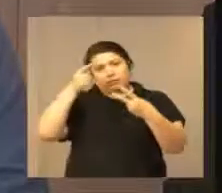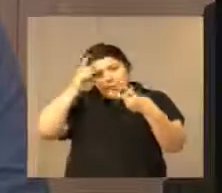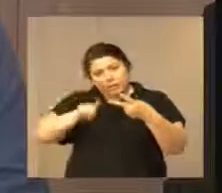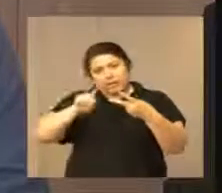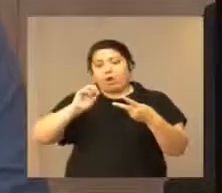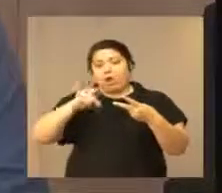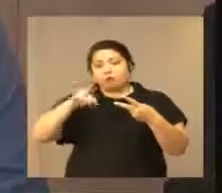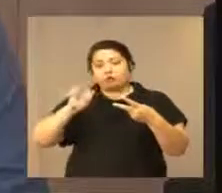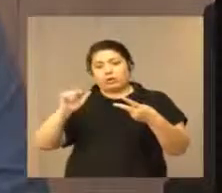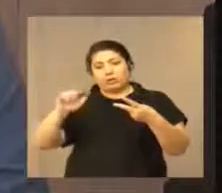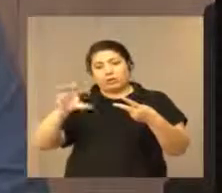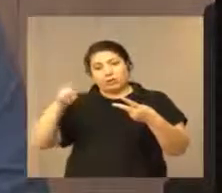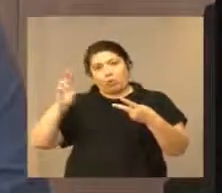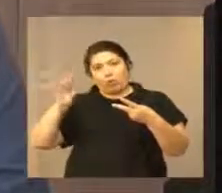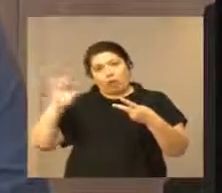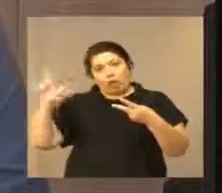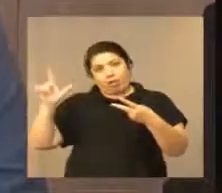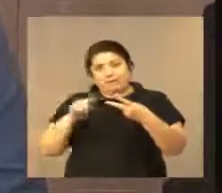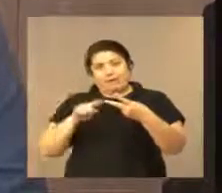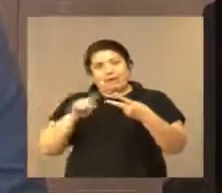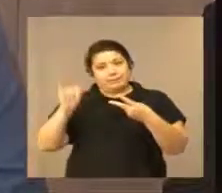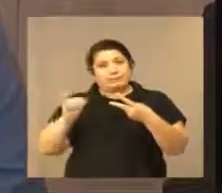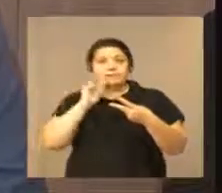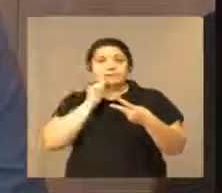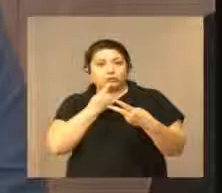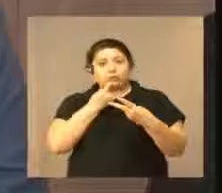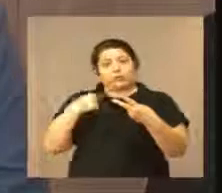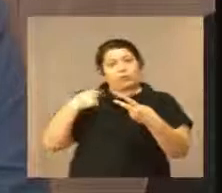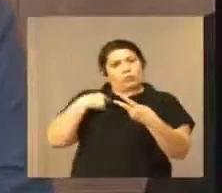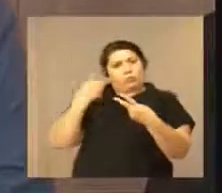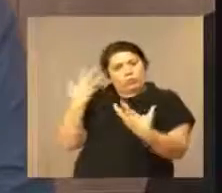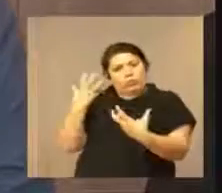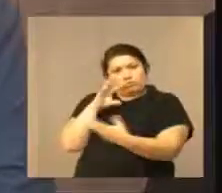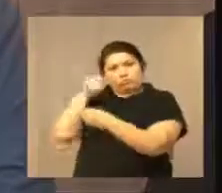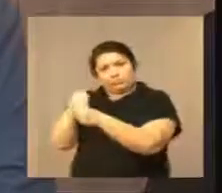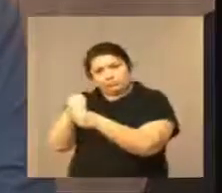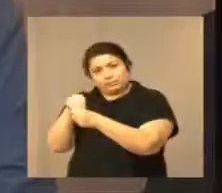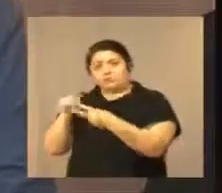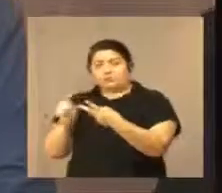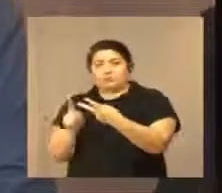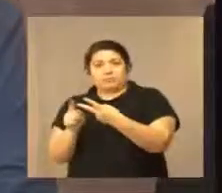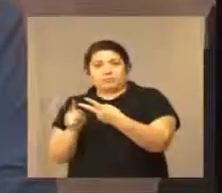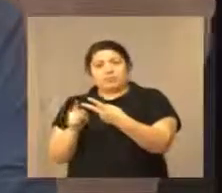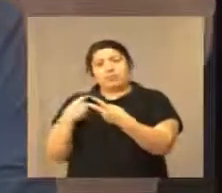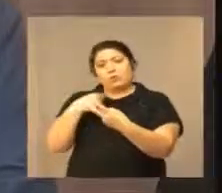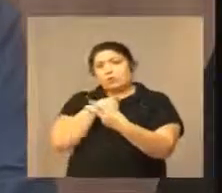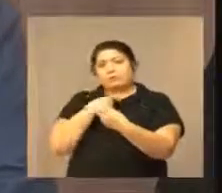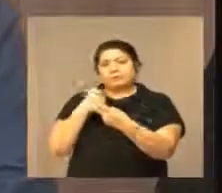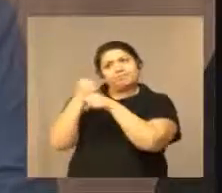is a very serious area that we want to be fully engaged to ensure that we are protecting our